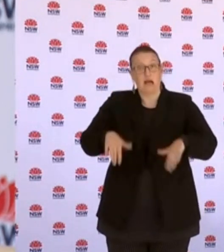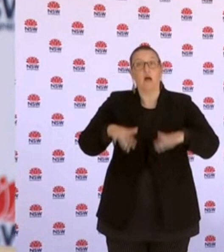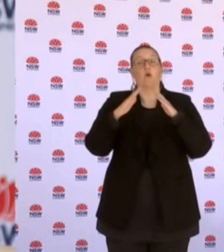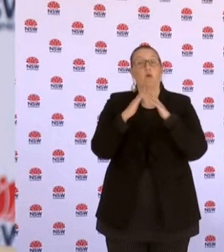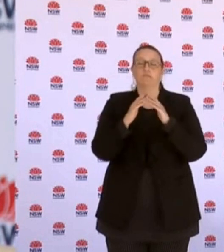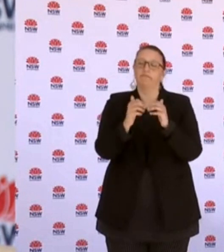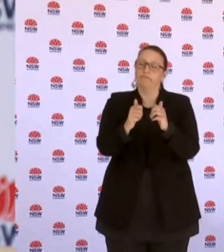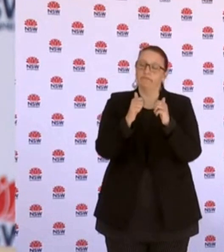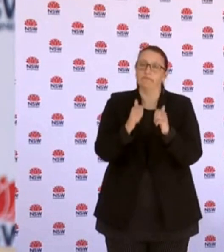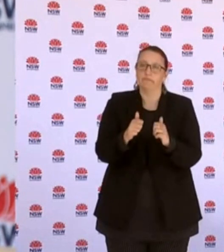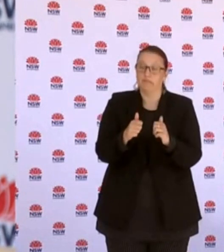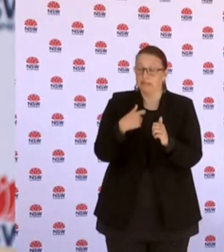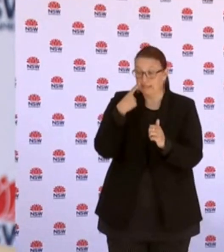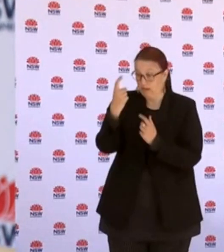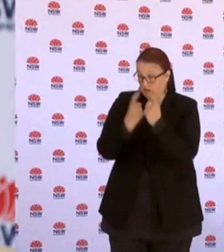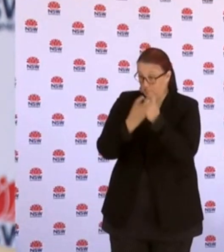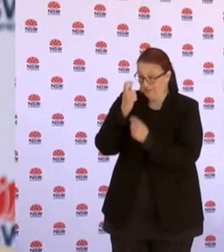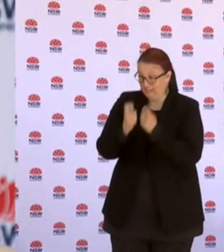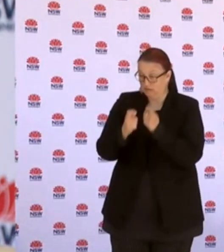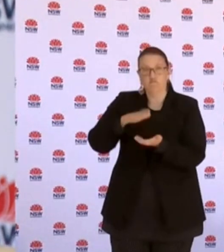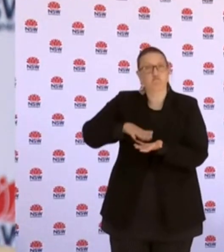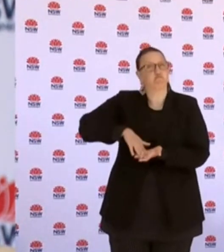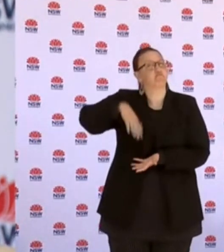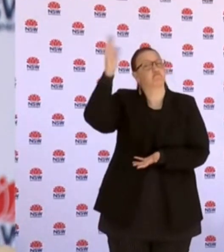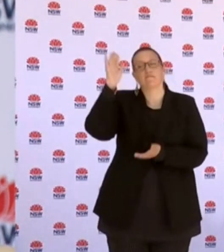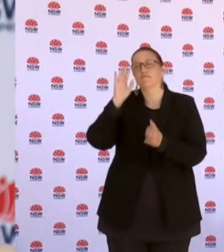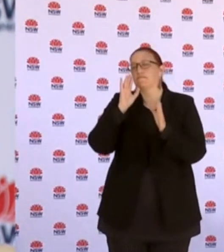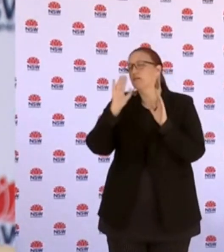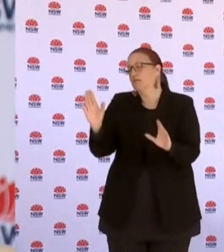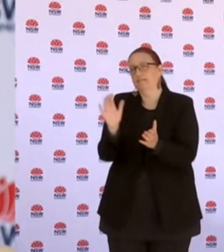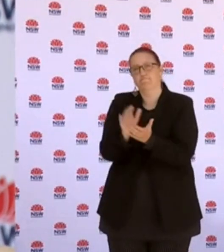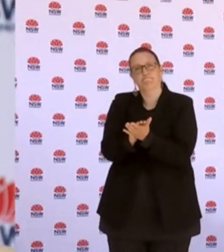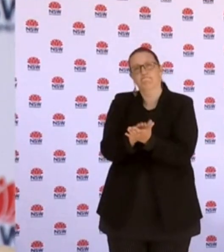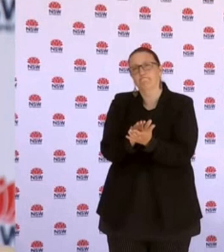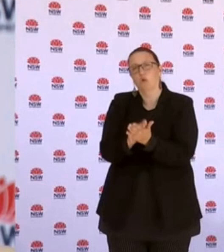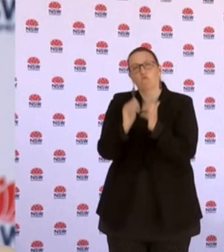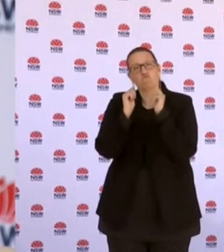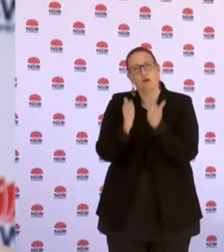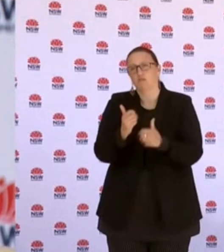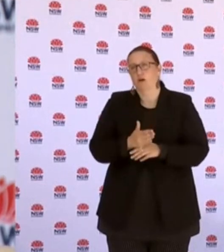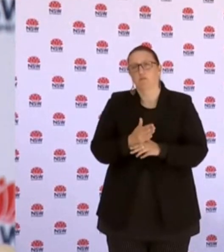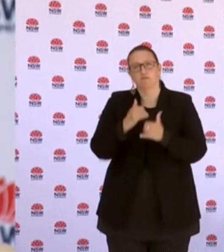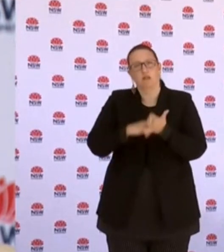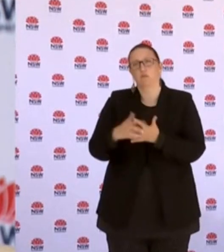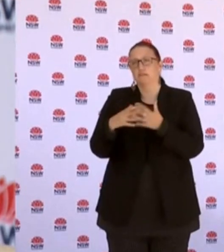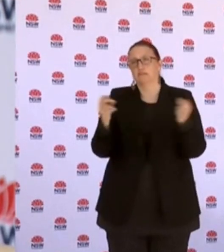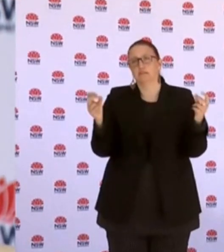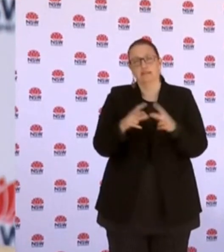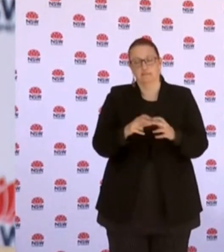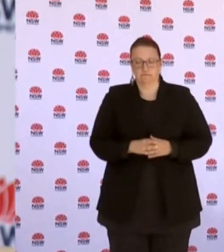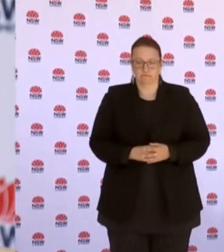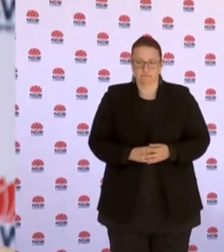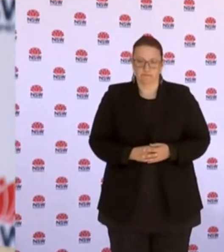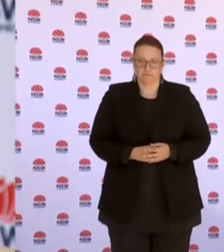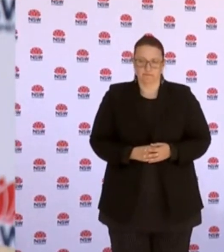there is no perfection in a pandemic. What we do know is there is some stabilisation, but as Dr. Chant has told